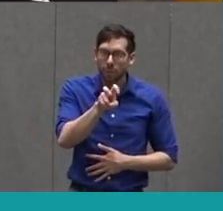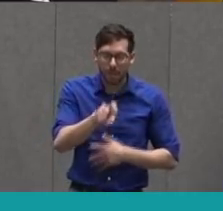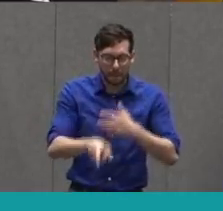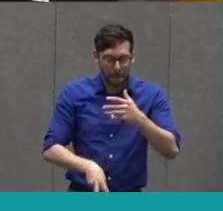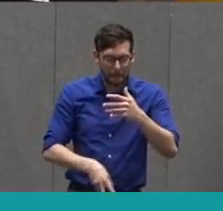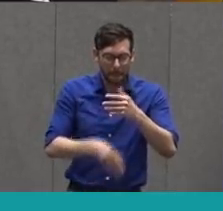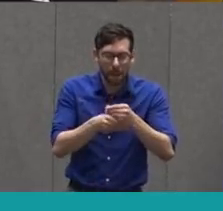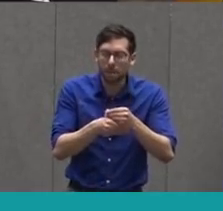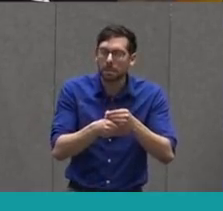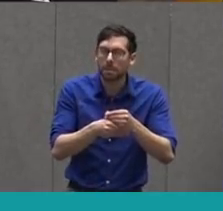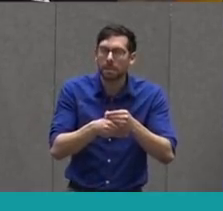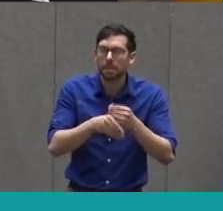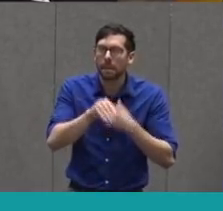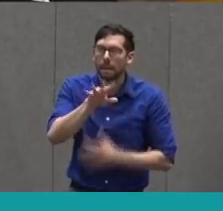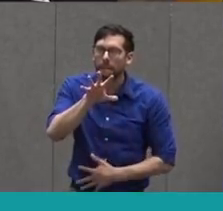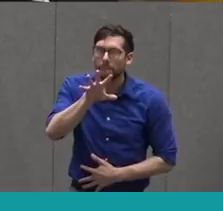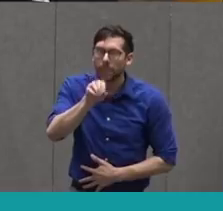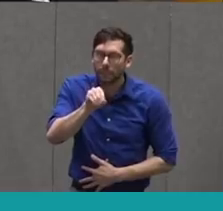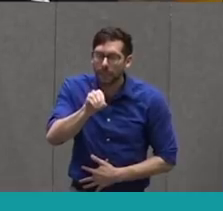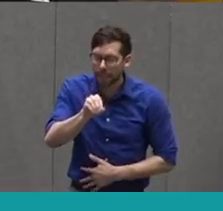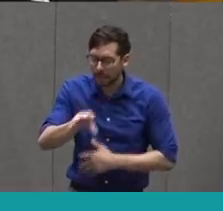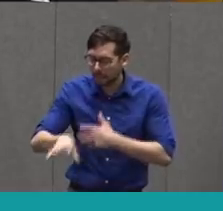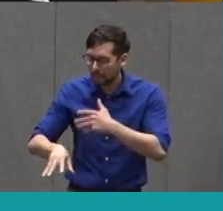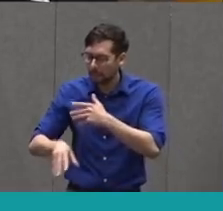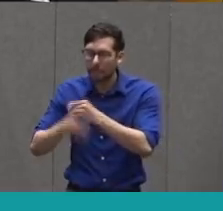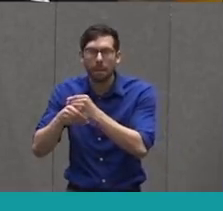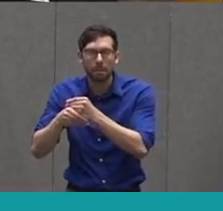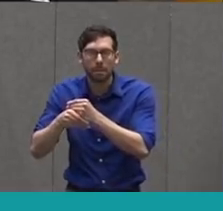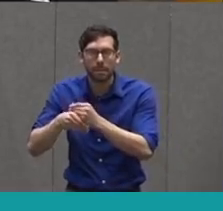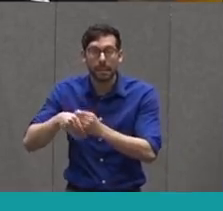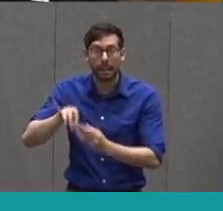plus 8